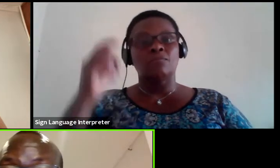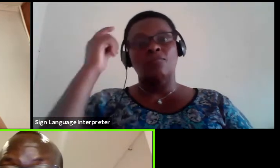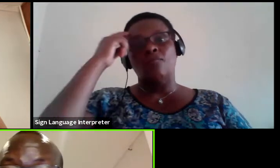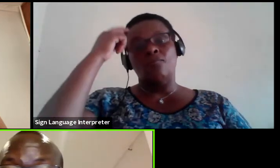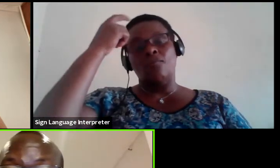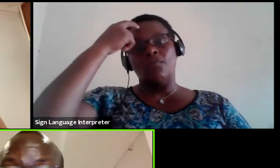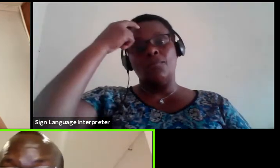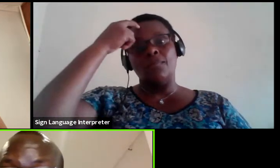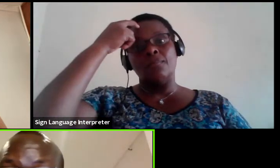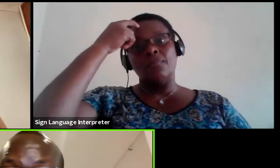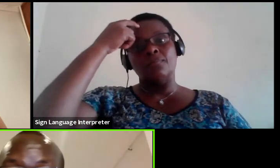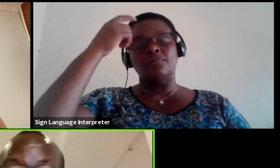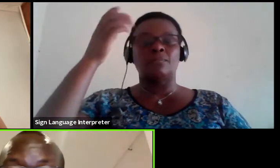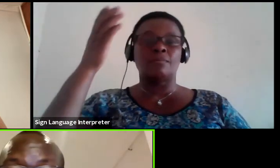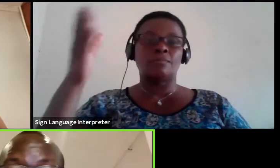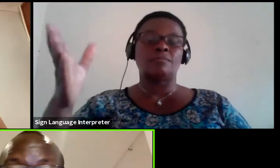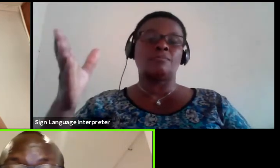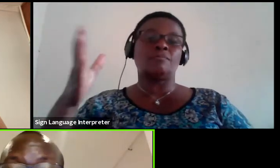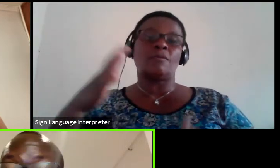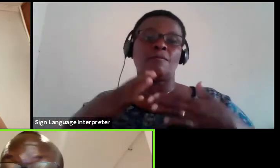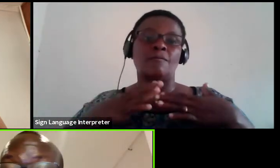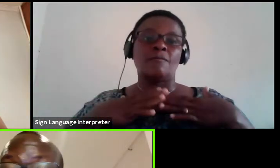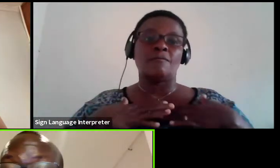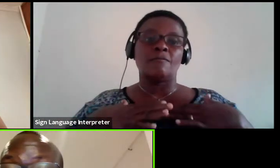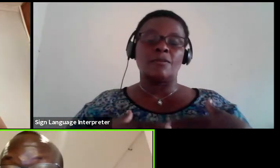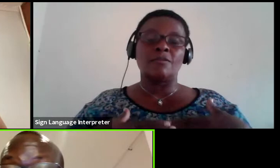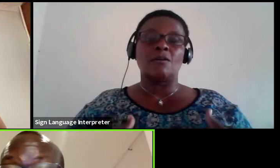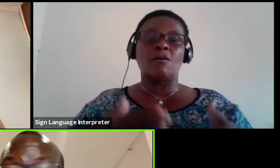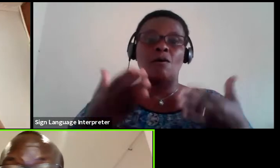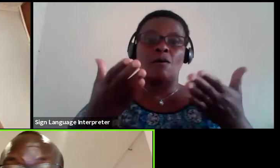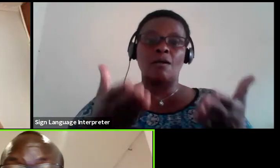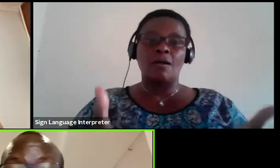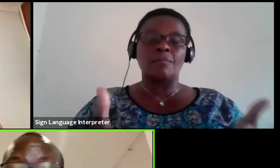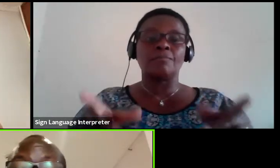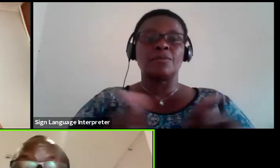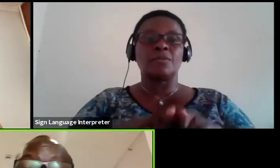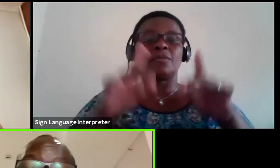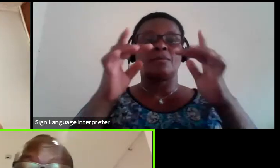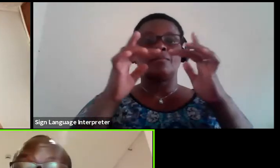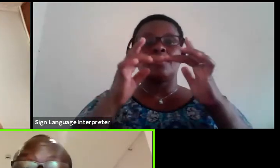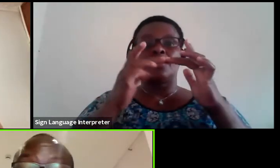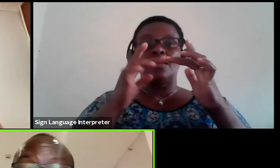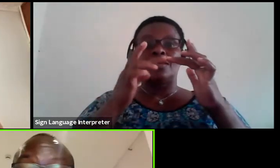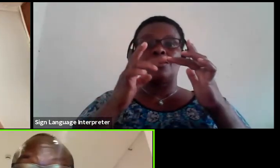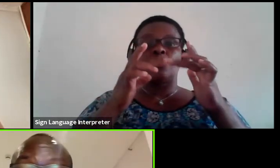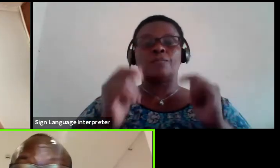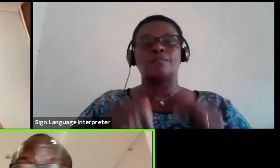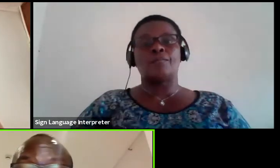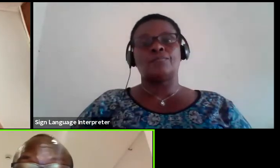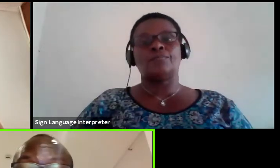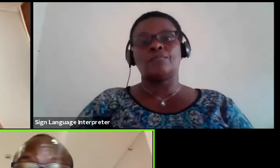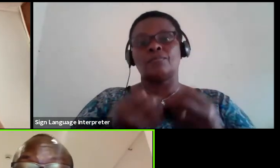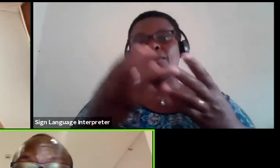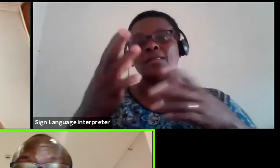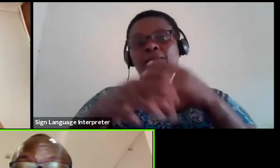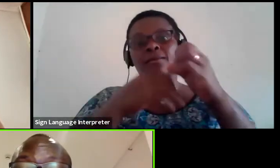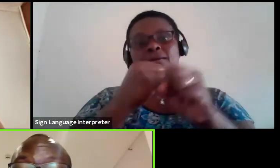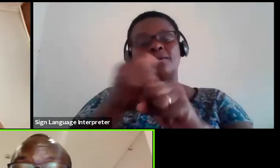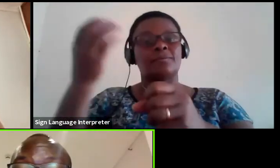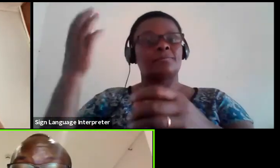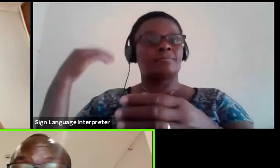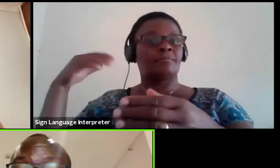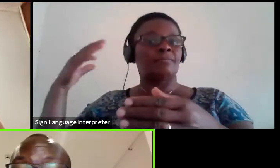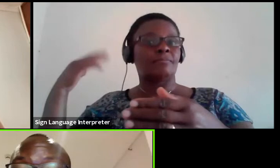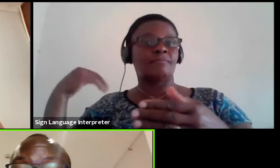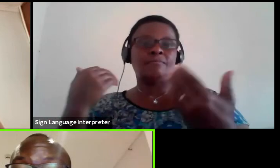have employed both physical and digital surveillance in their countries. over many years. What is emerging